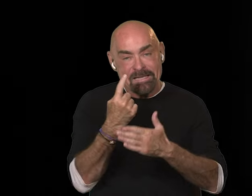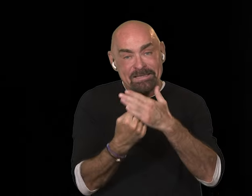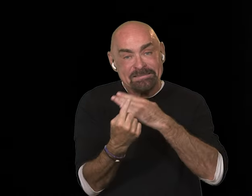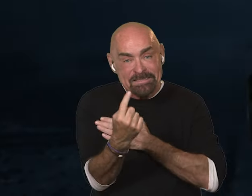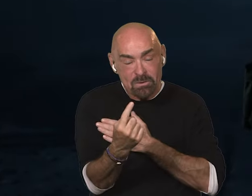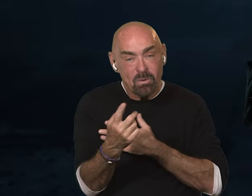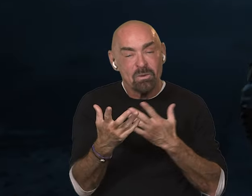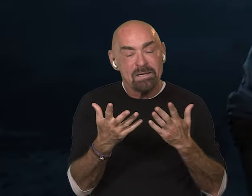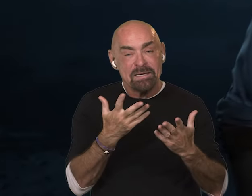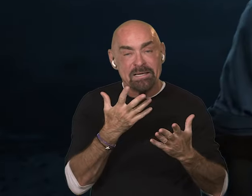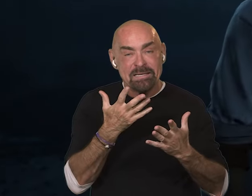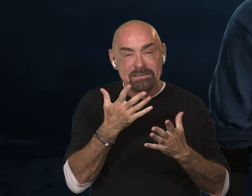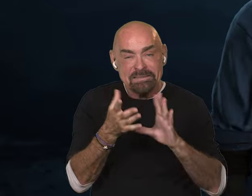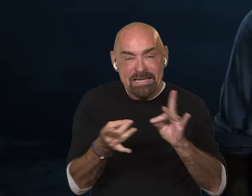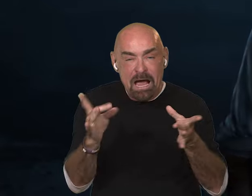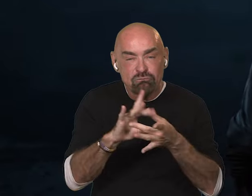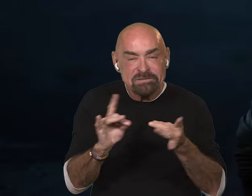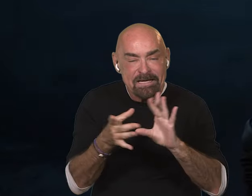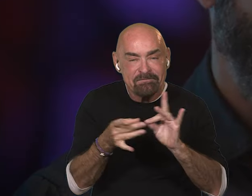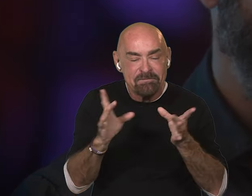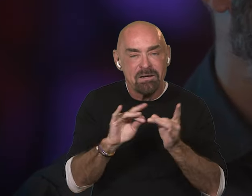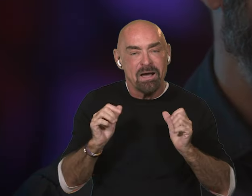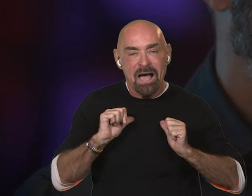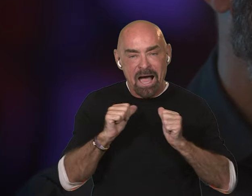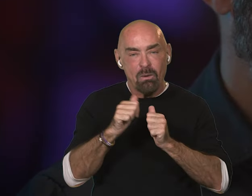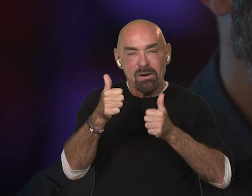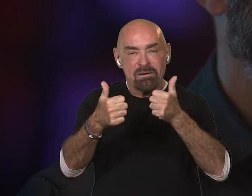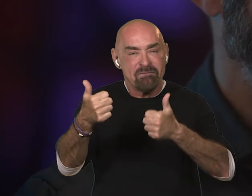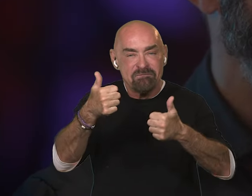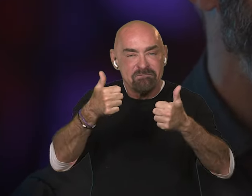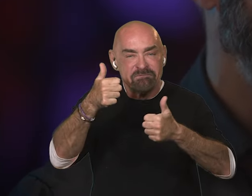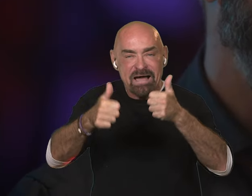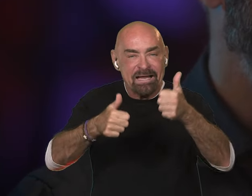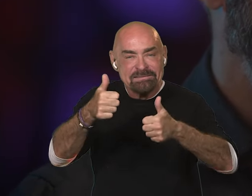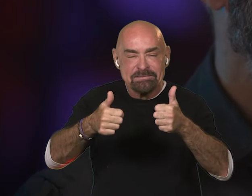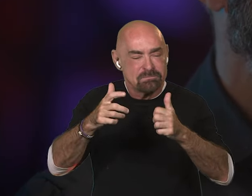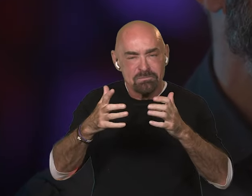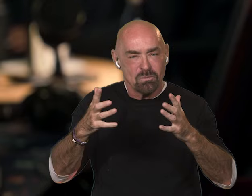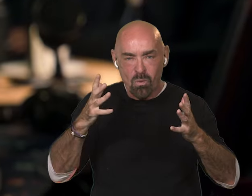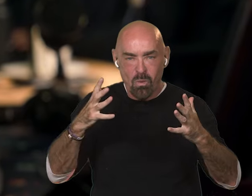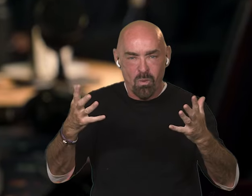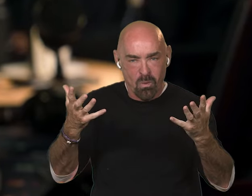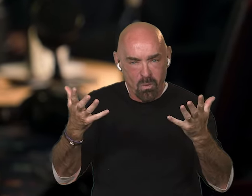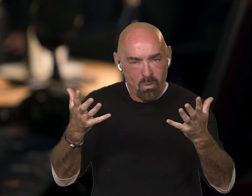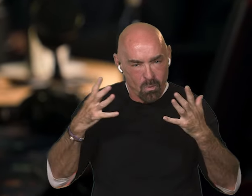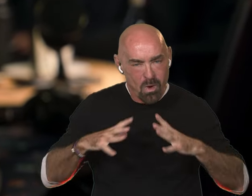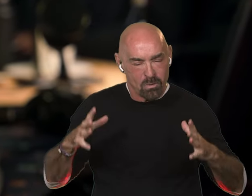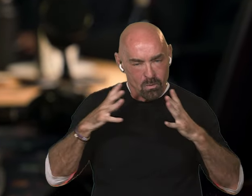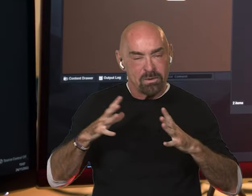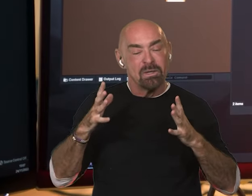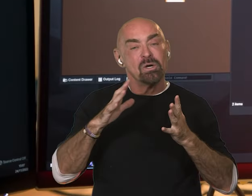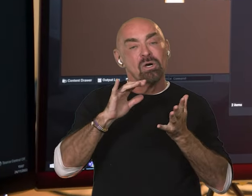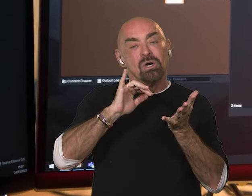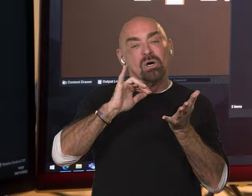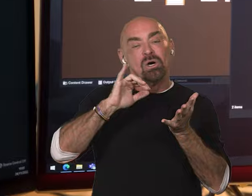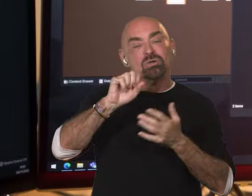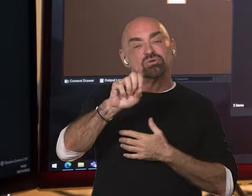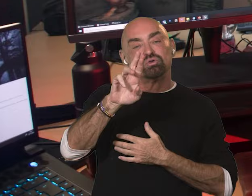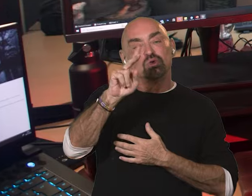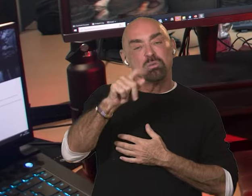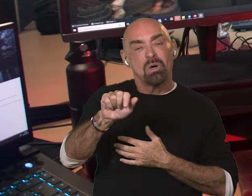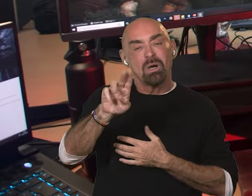player narrative experience is definitely one of them. And our fans have been requesting it quite a lot. So obviously, Supermassive